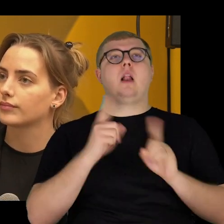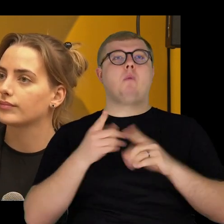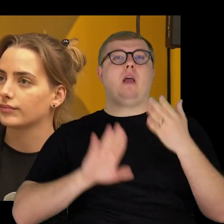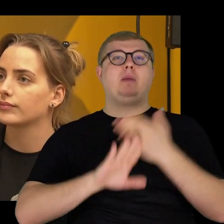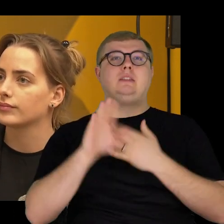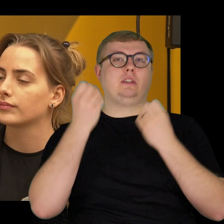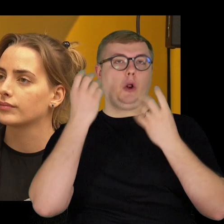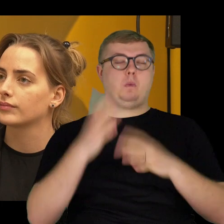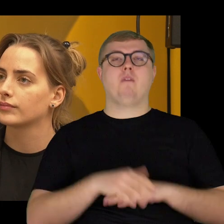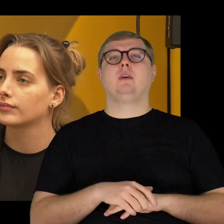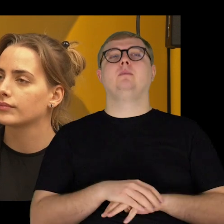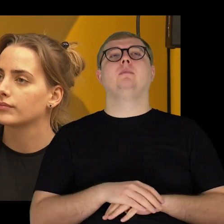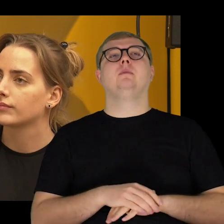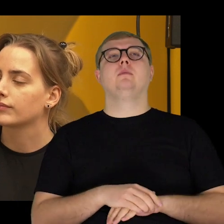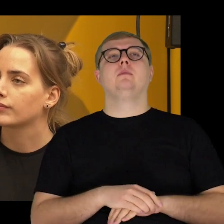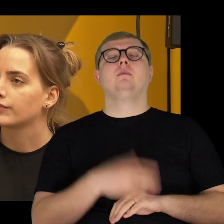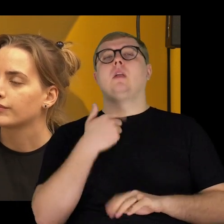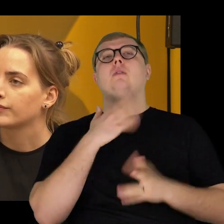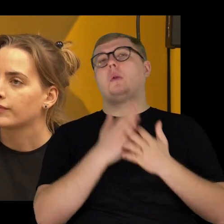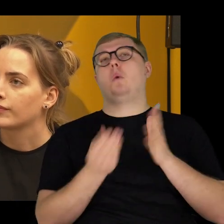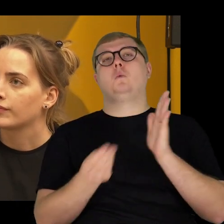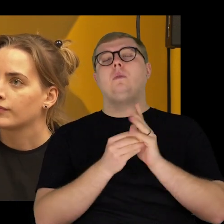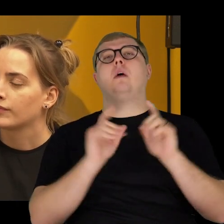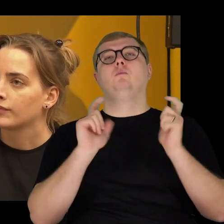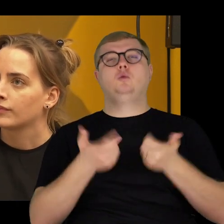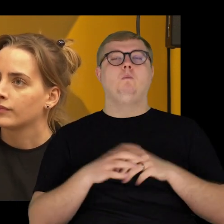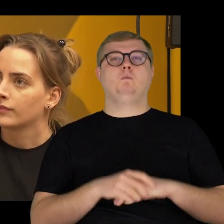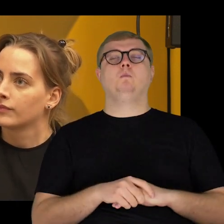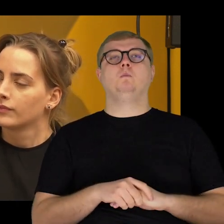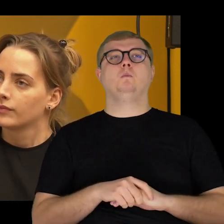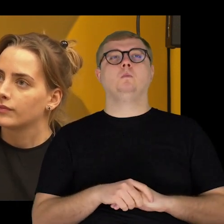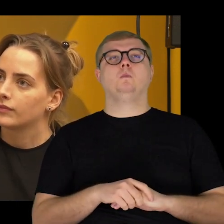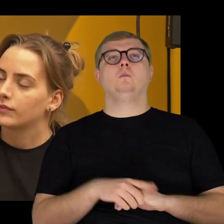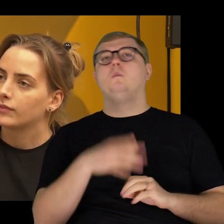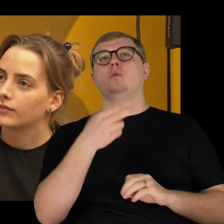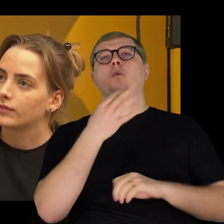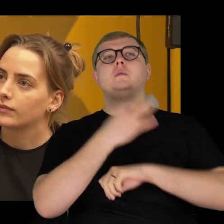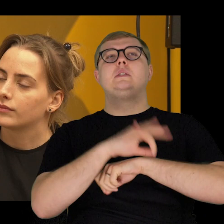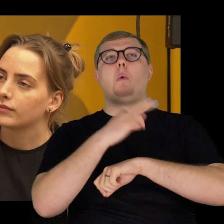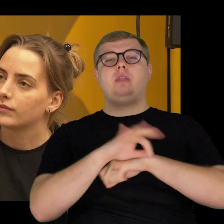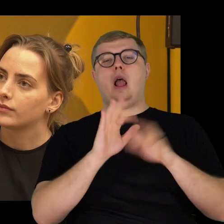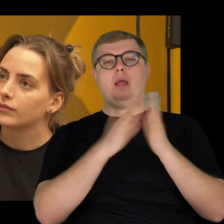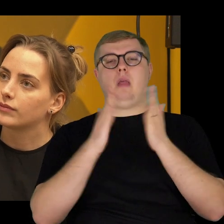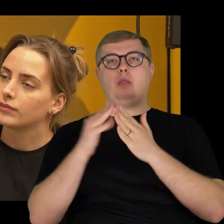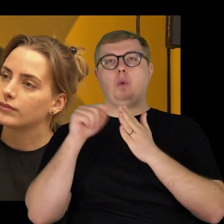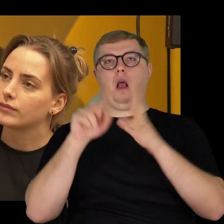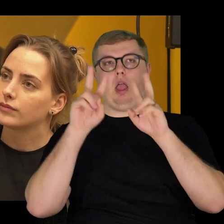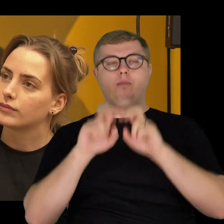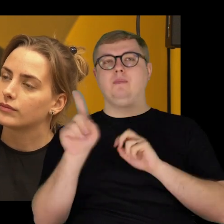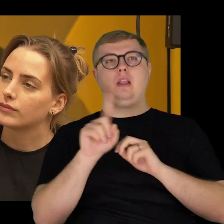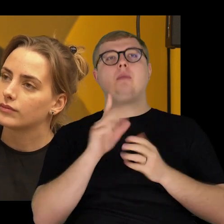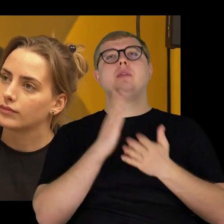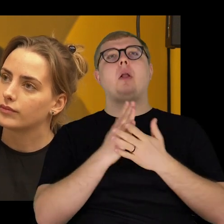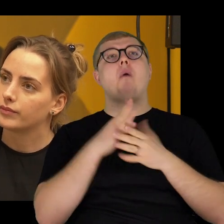Maybe on the just to add that I mean it's not literature studies, but I'm doing right now within